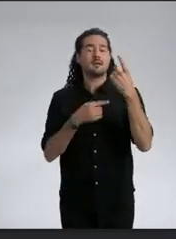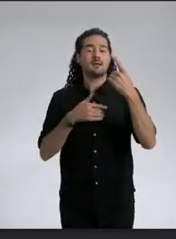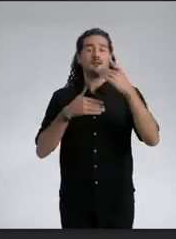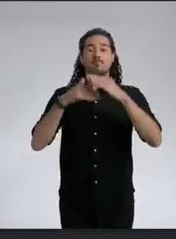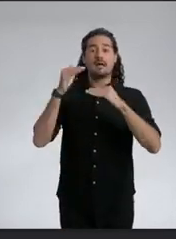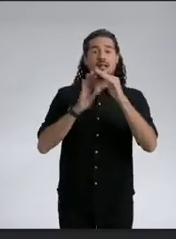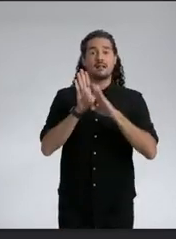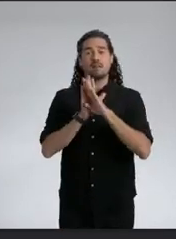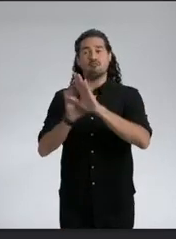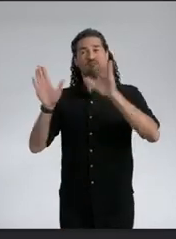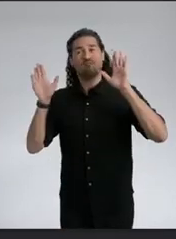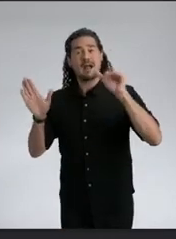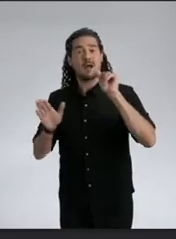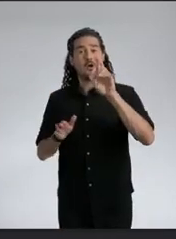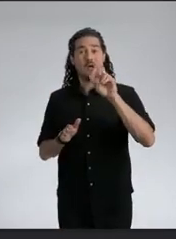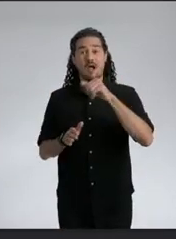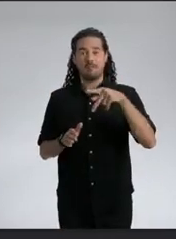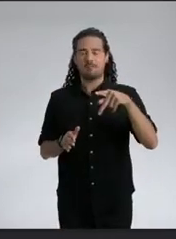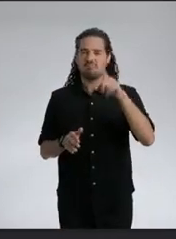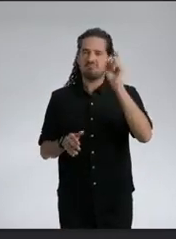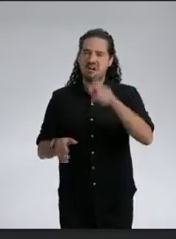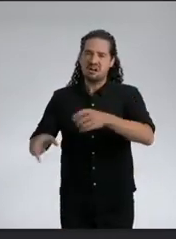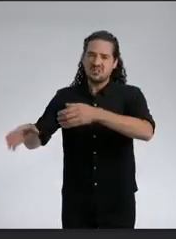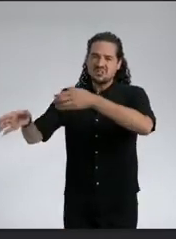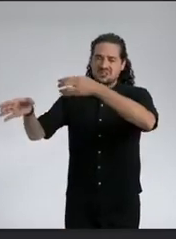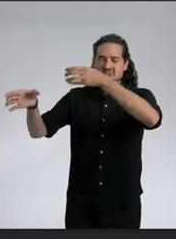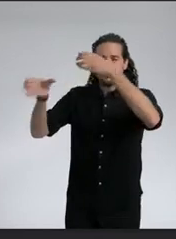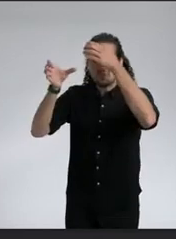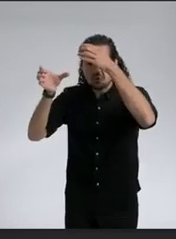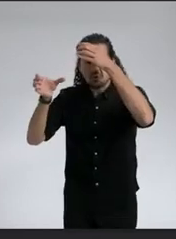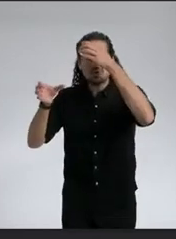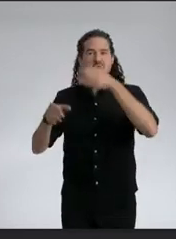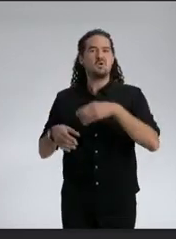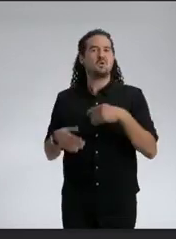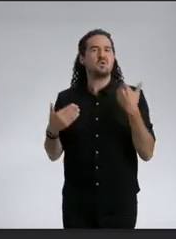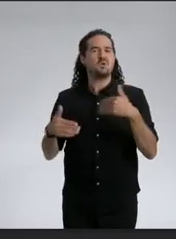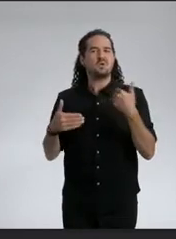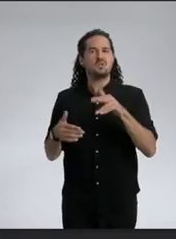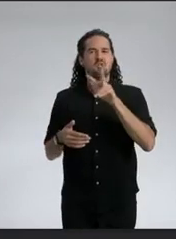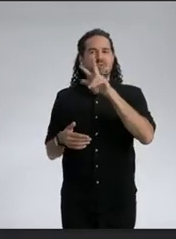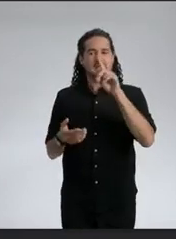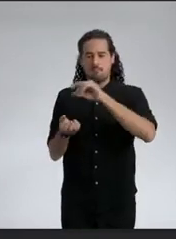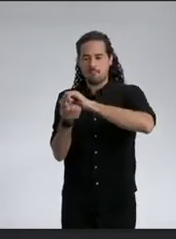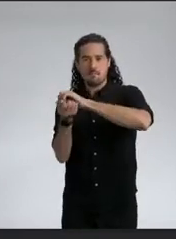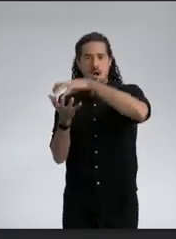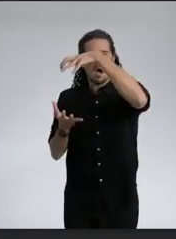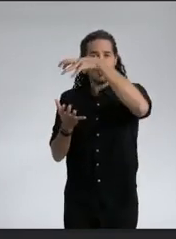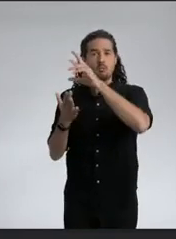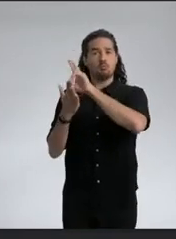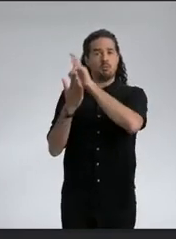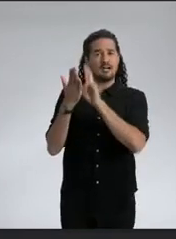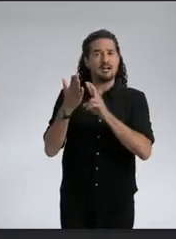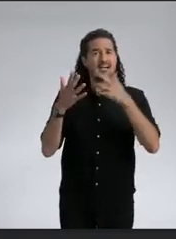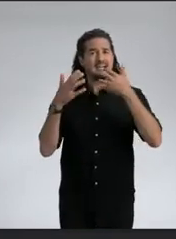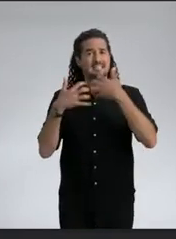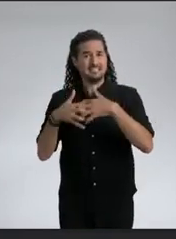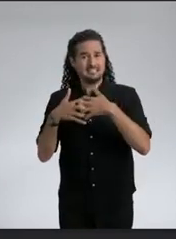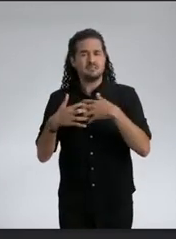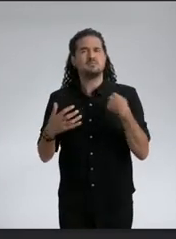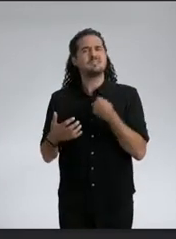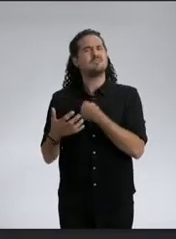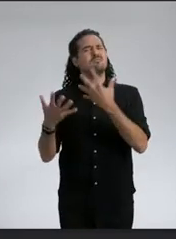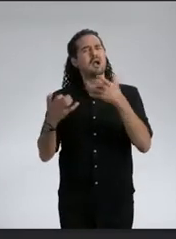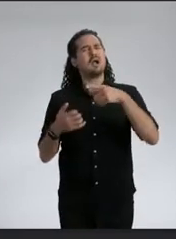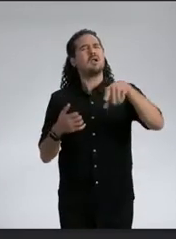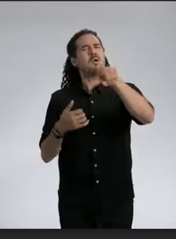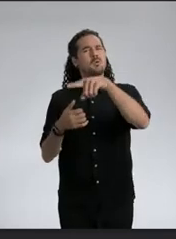of 3D modeling and a mastery of sophisticated rendering engines. However, we want all of you to be able to create amazing